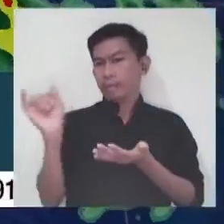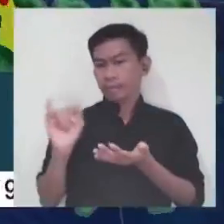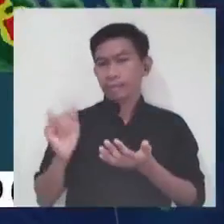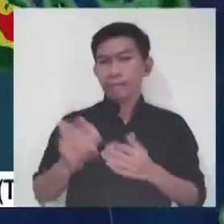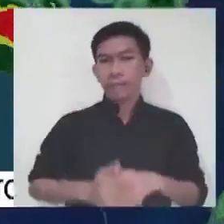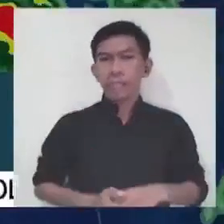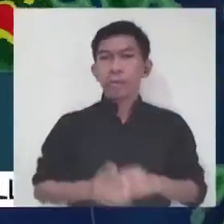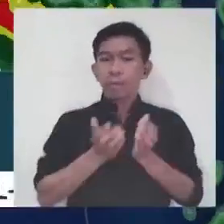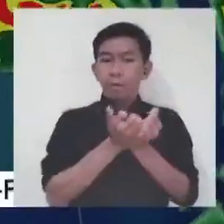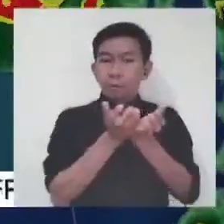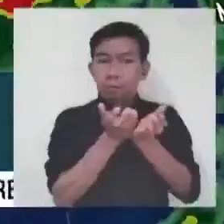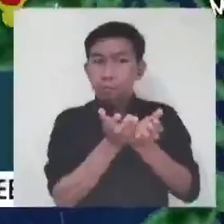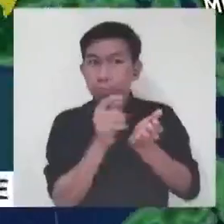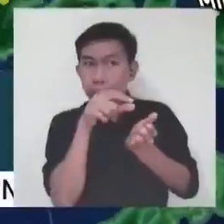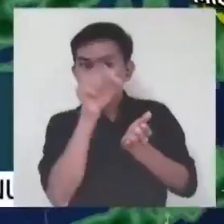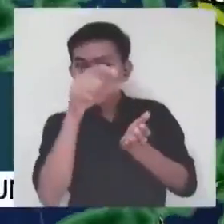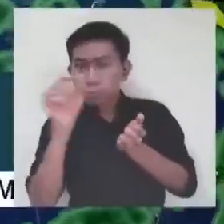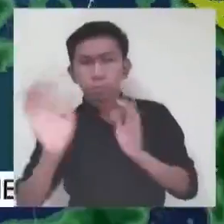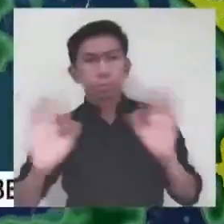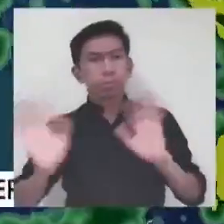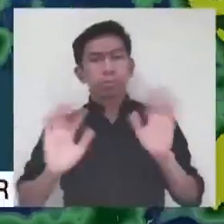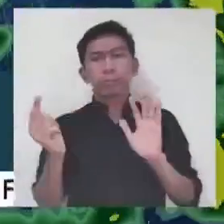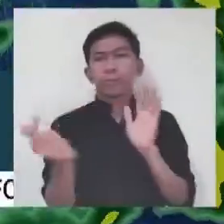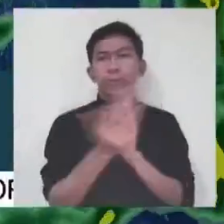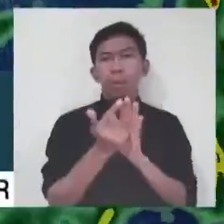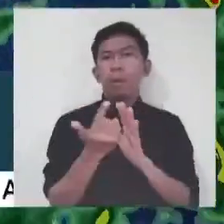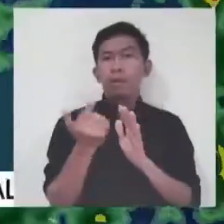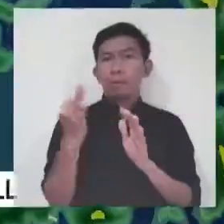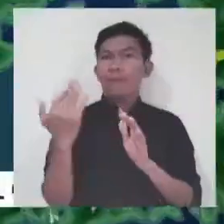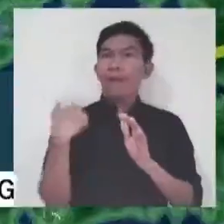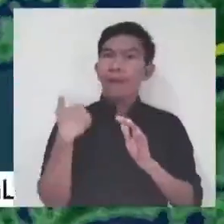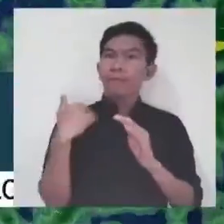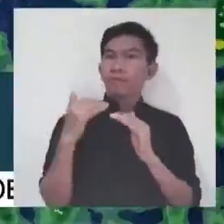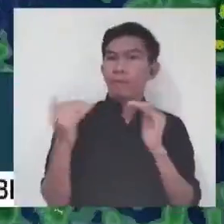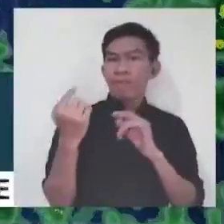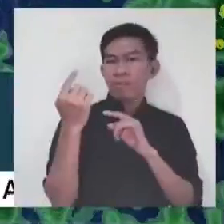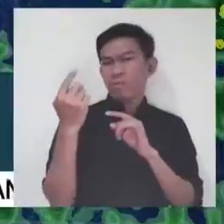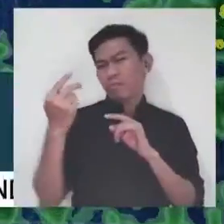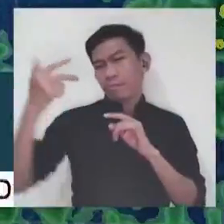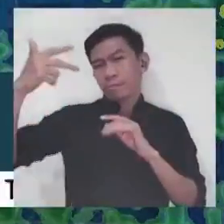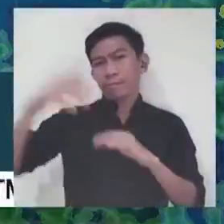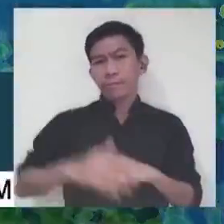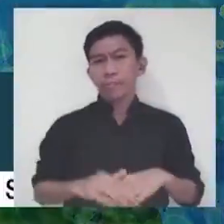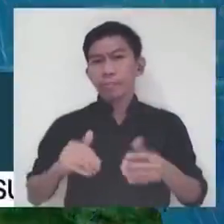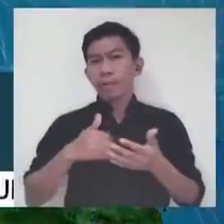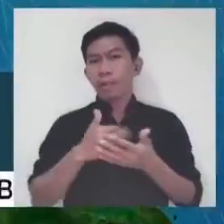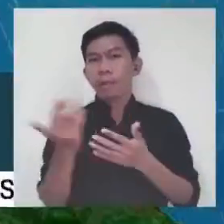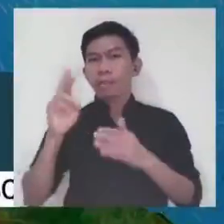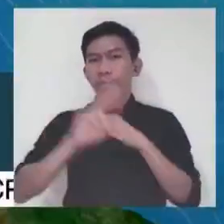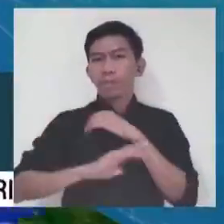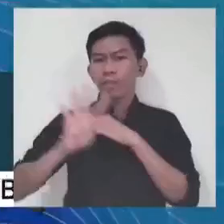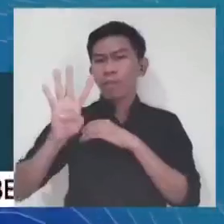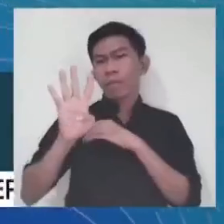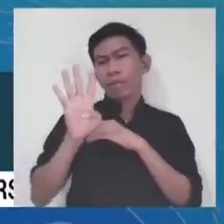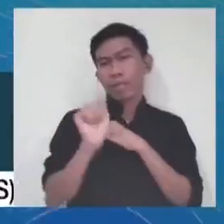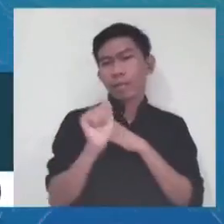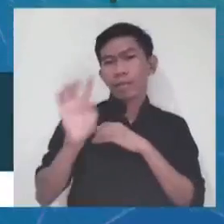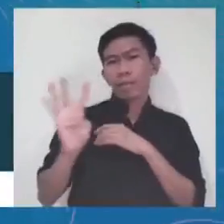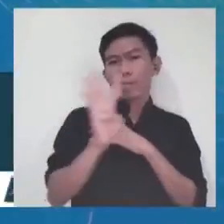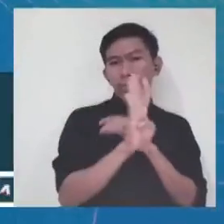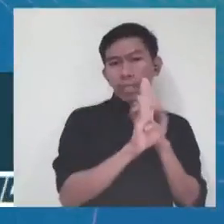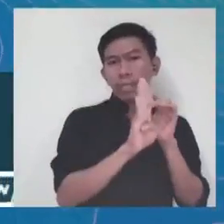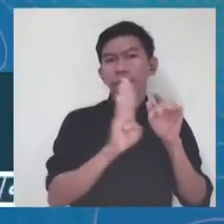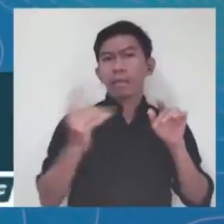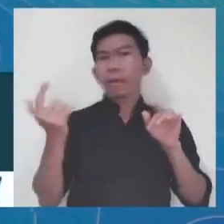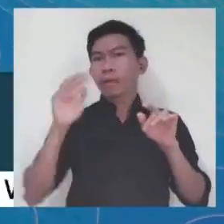in areas under wind signals, and the seas of central Luzon, Calabarzon, Mimaropa, Bicol region, and western Visayas also remain a no-sail